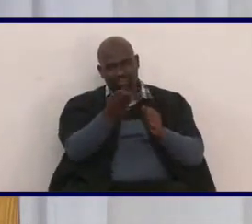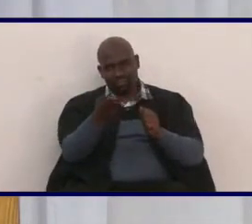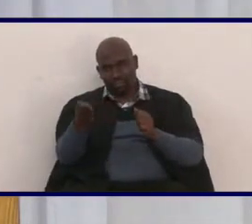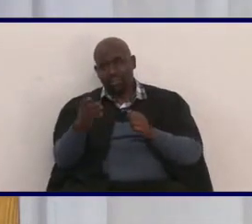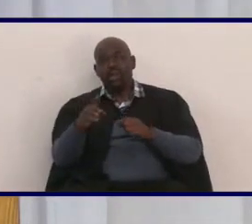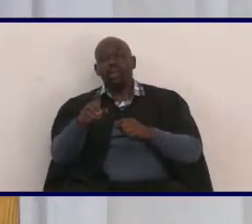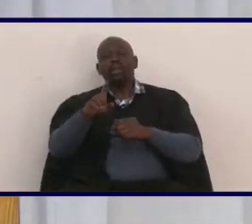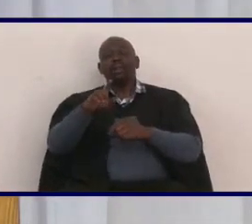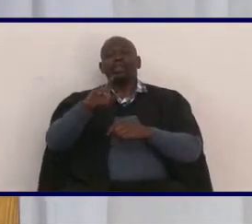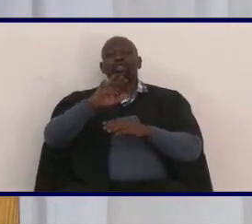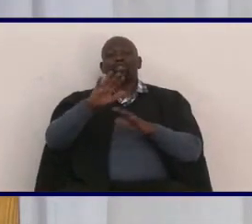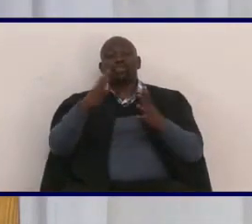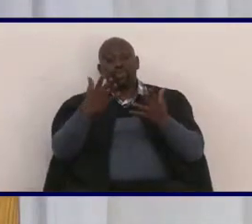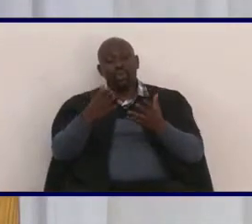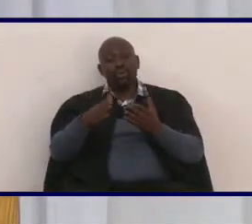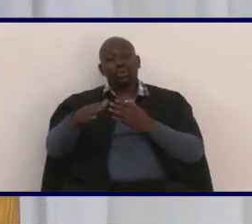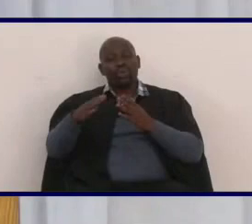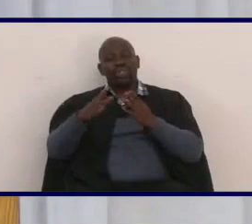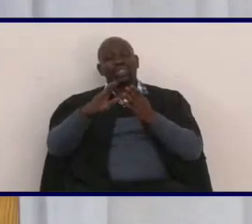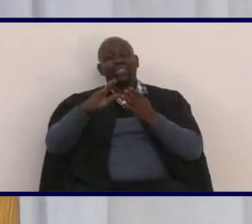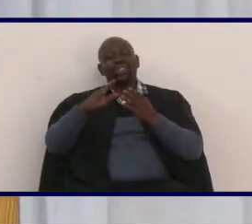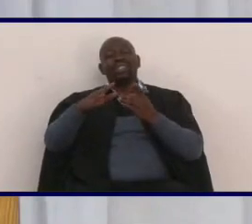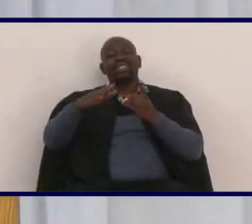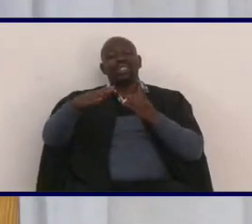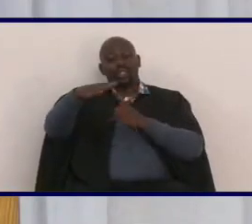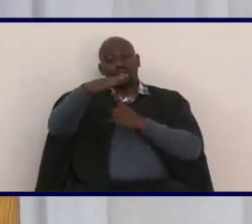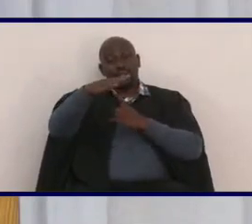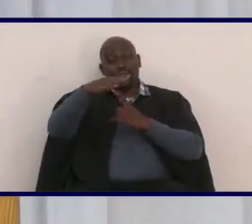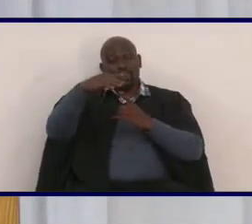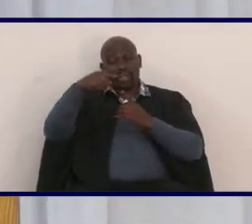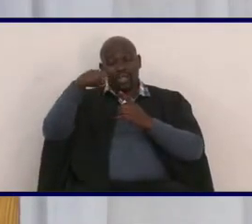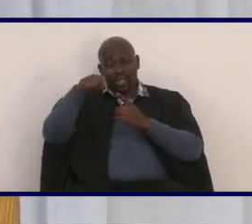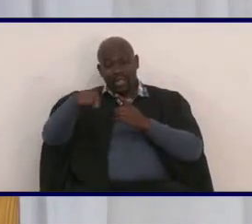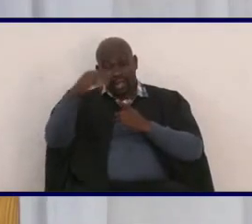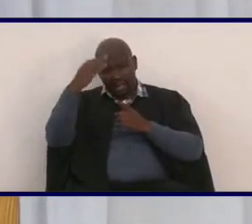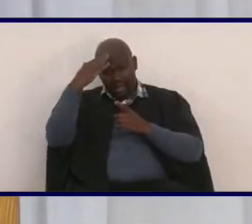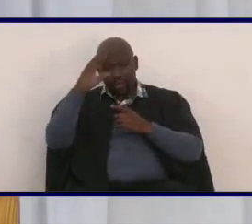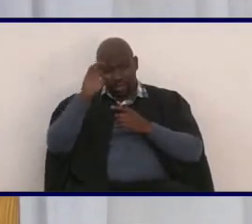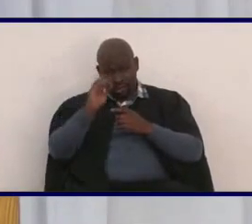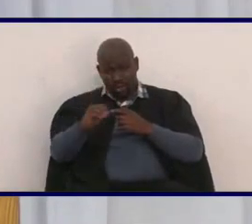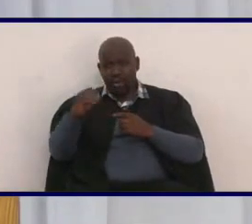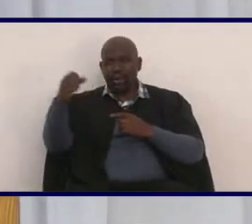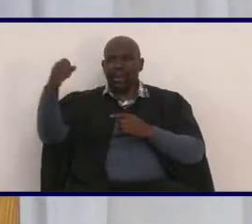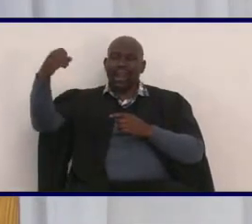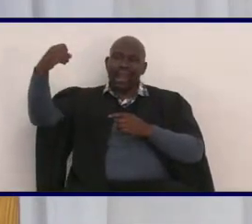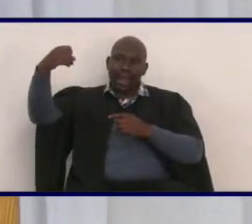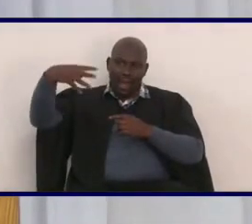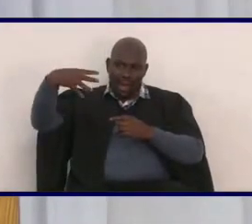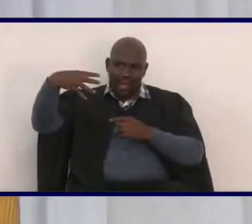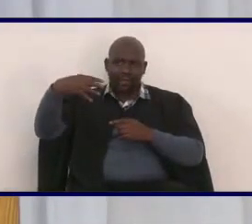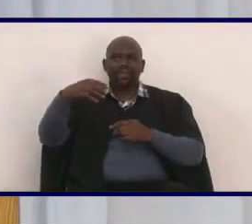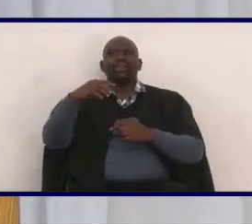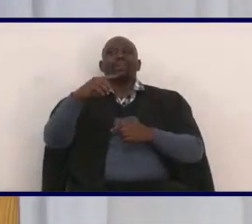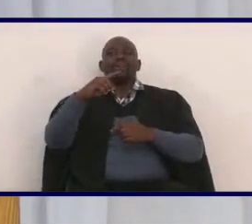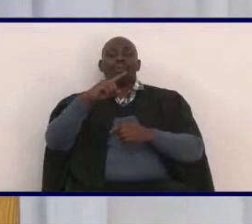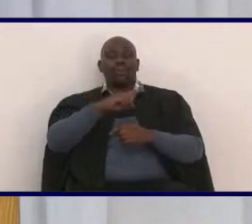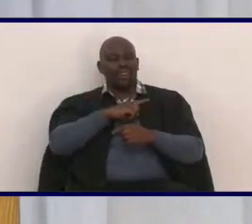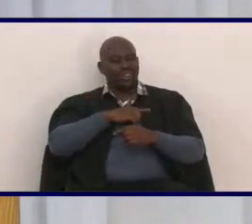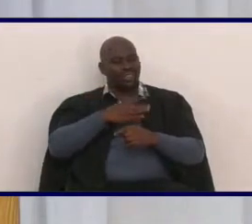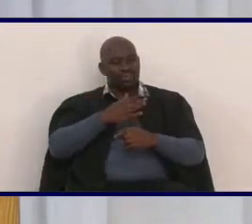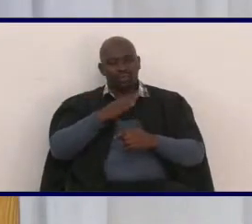And in this, there is that light, your graduation. Not simply as receiving a